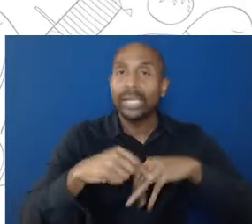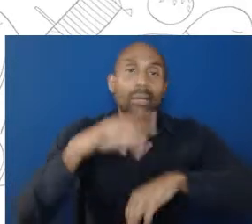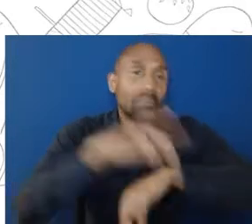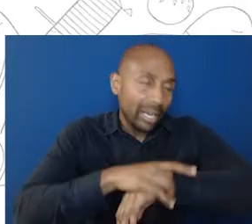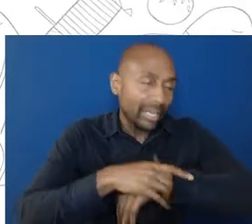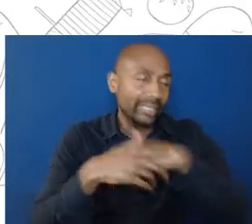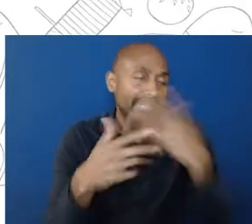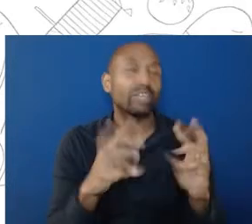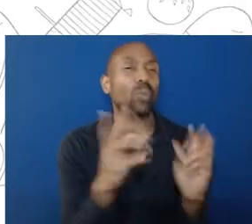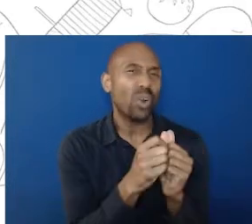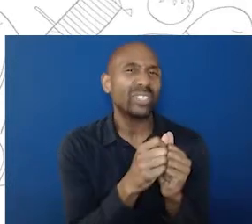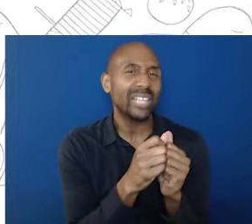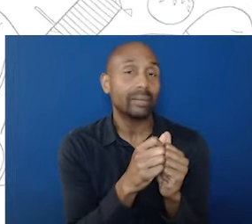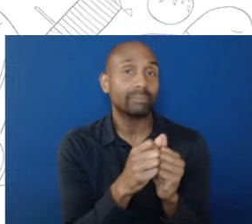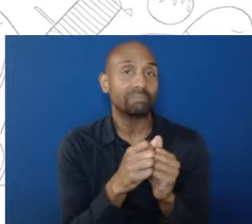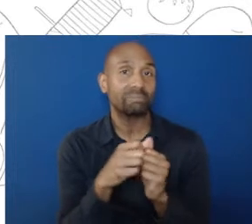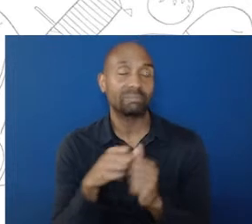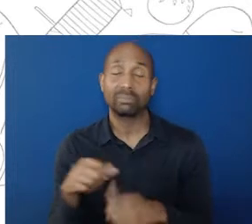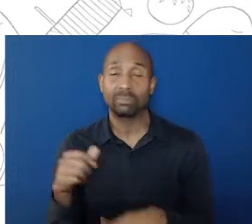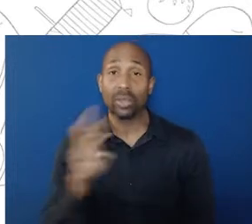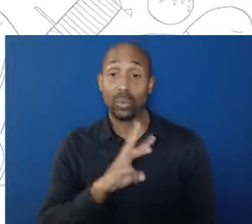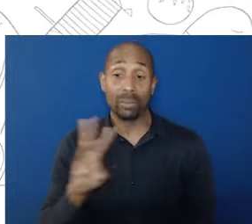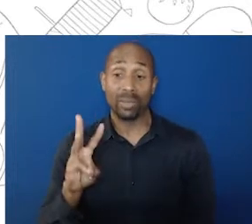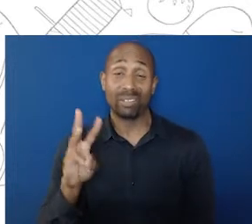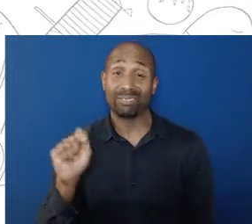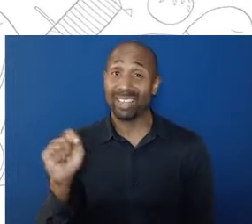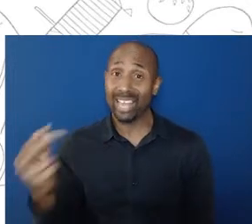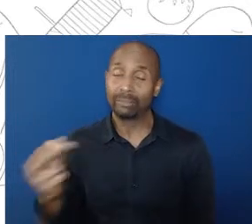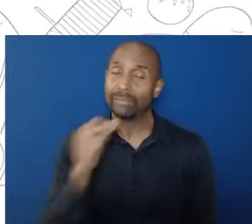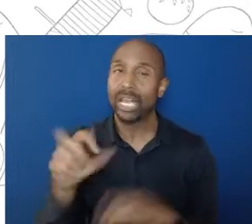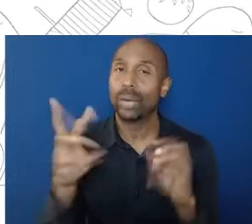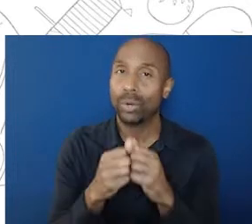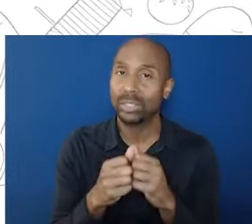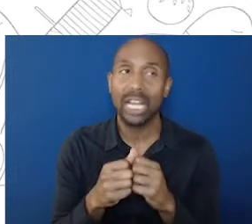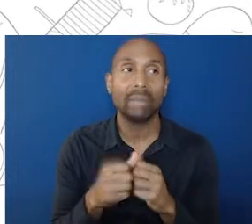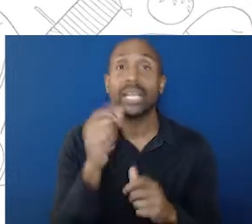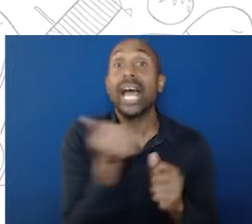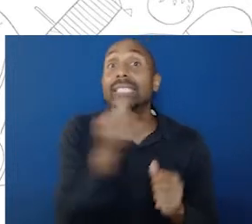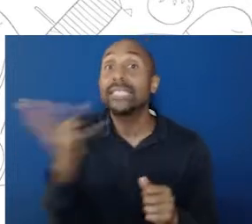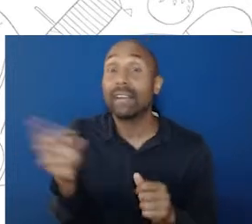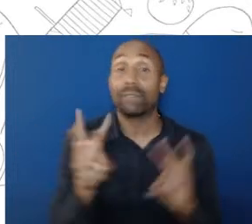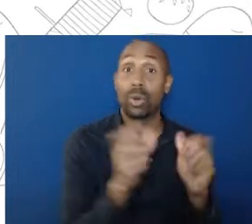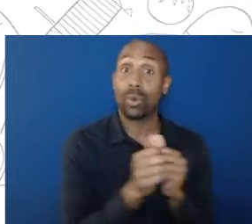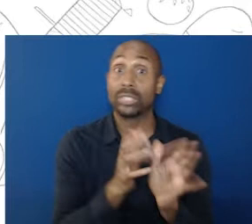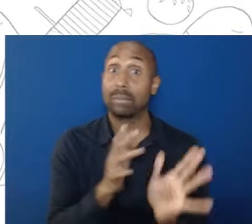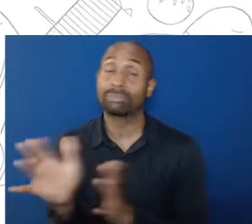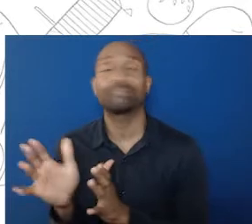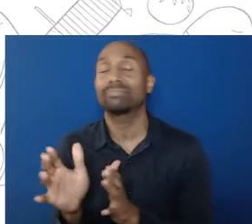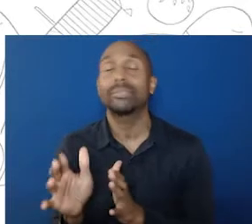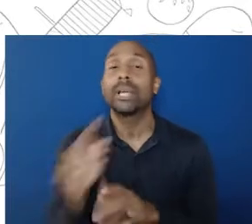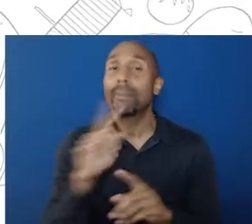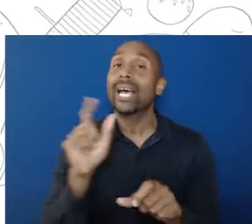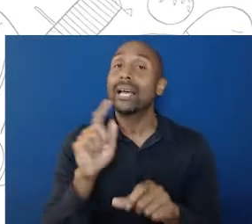a bracelet or that kind of thing. We are not a workshop, and we're not even a series of workshops. We're actually a training